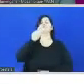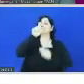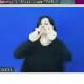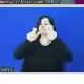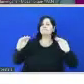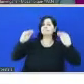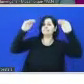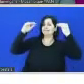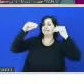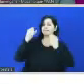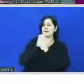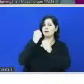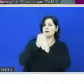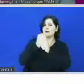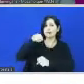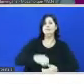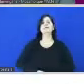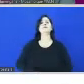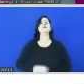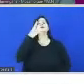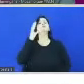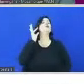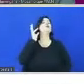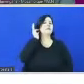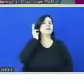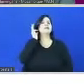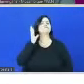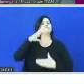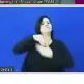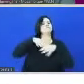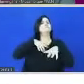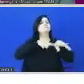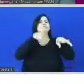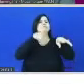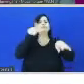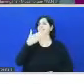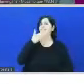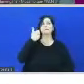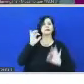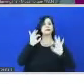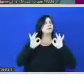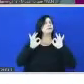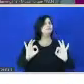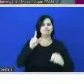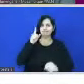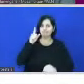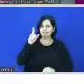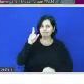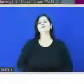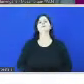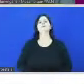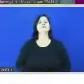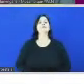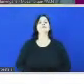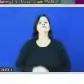as the national spokesperson of the National Commission of Election. And Alice was elected last week with the